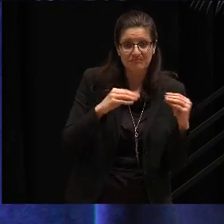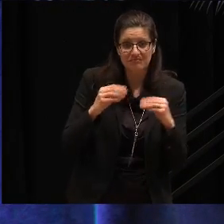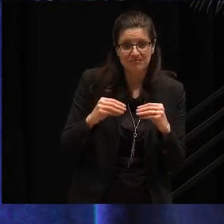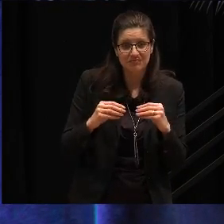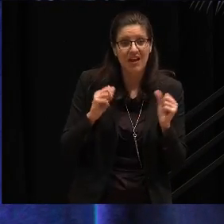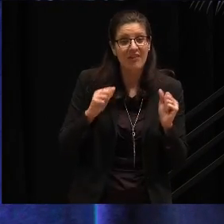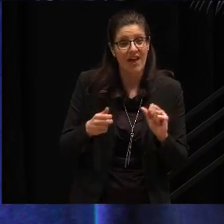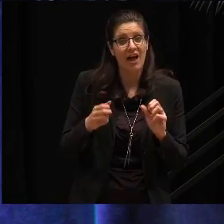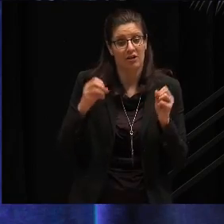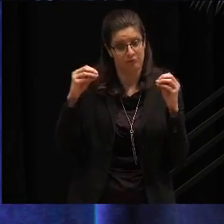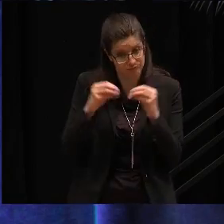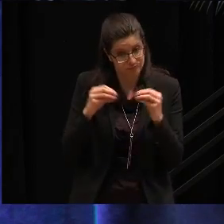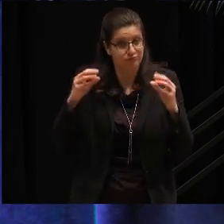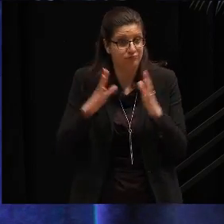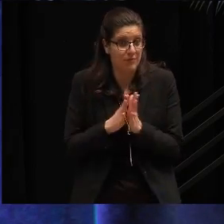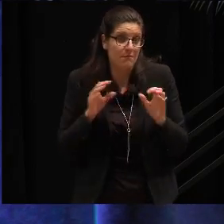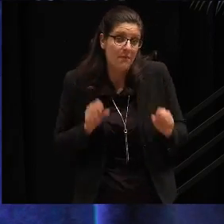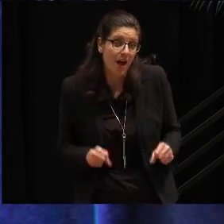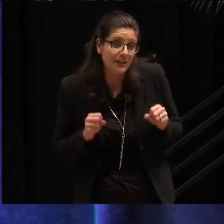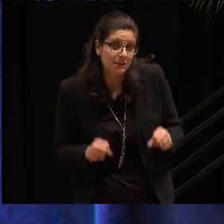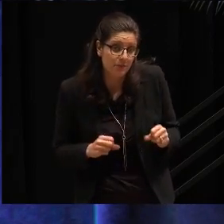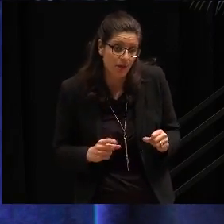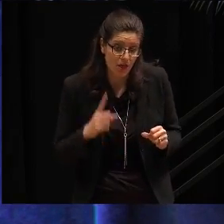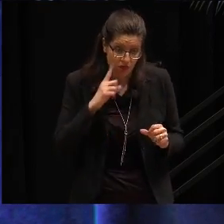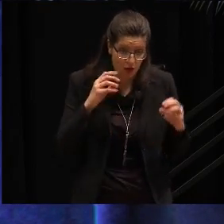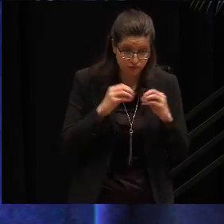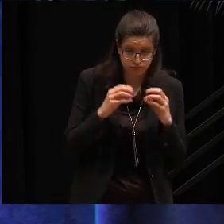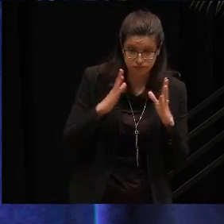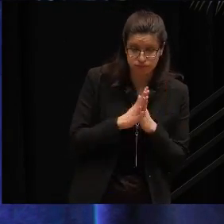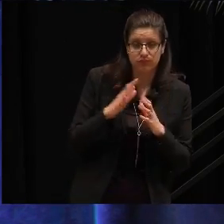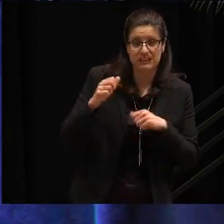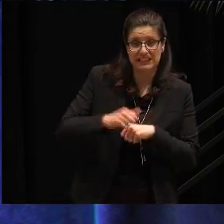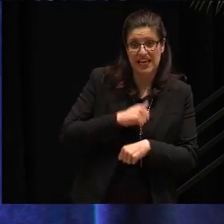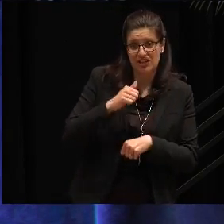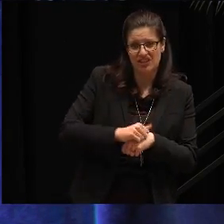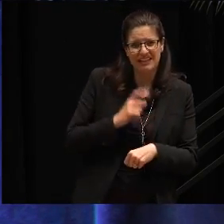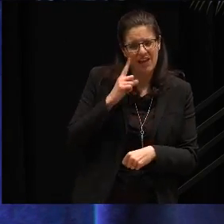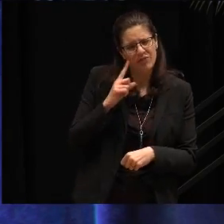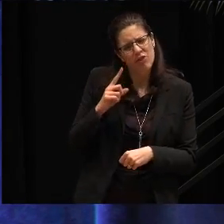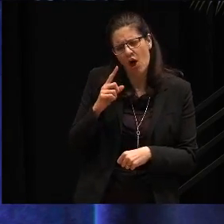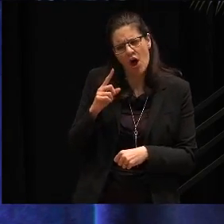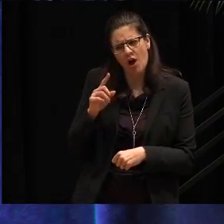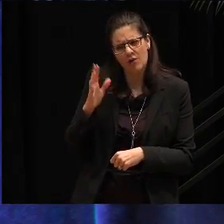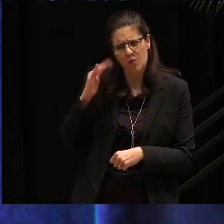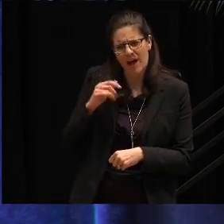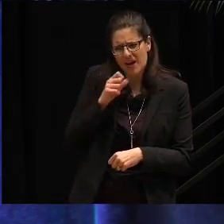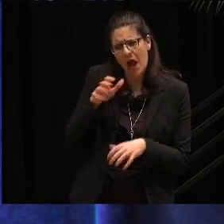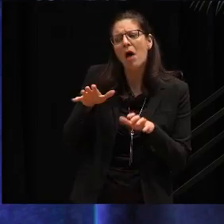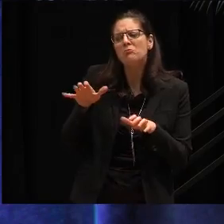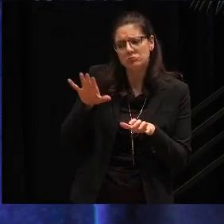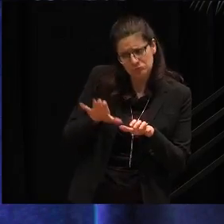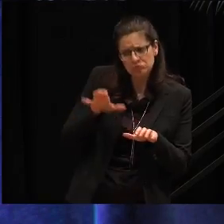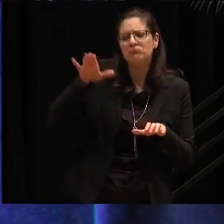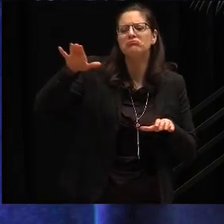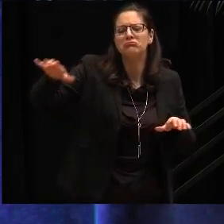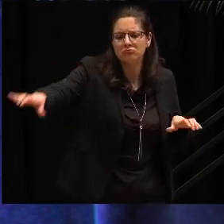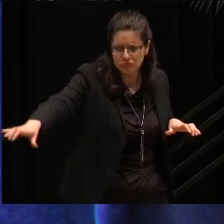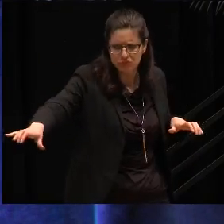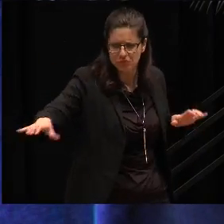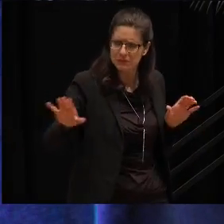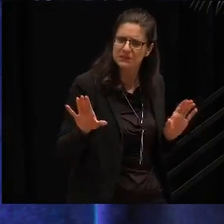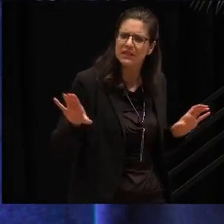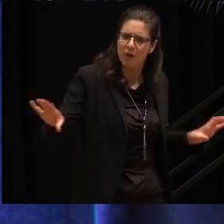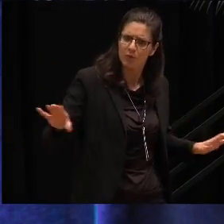gotten really ugly, could have gotten dangerous. I thought it was very disrespectful that they couldn't just keep a little bit of distance and allow us to hear